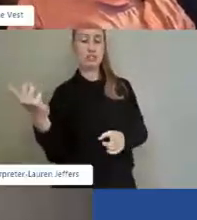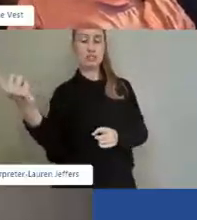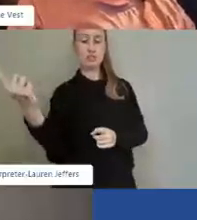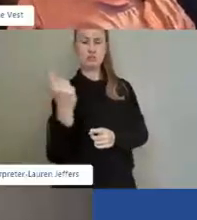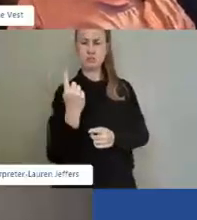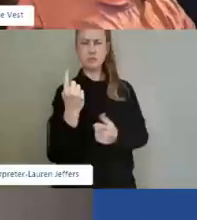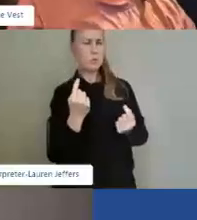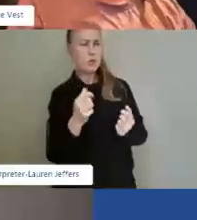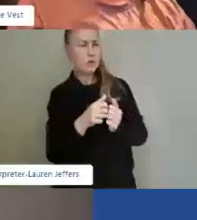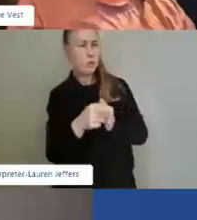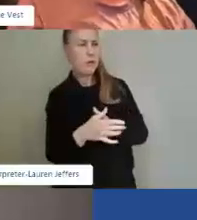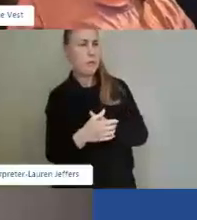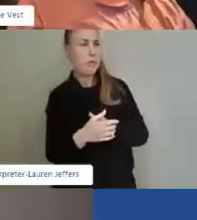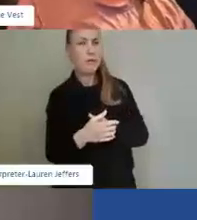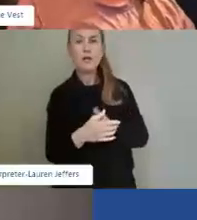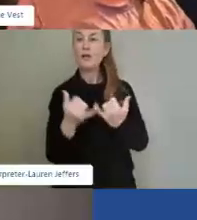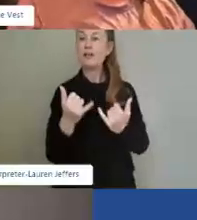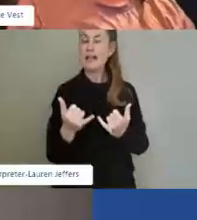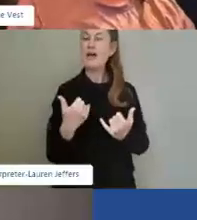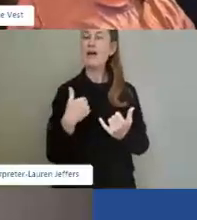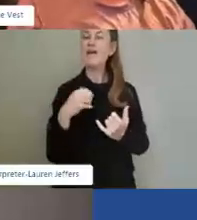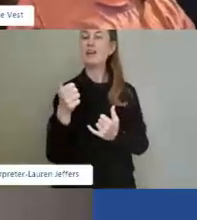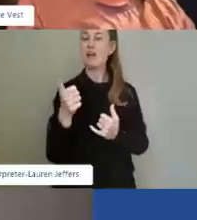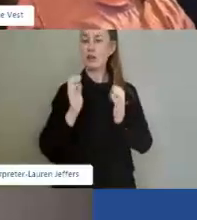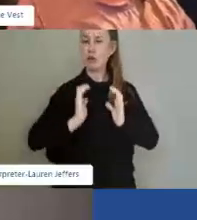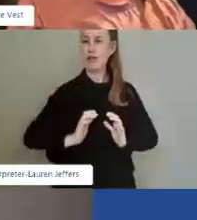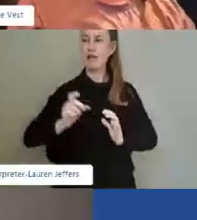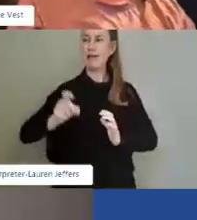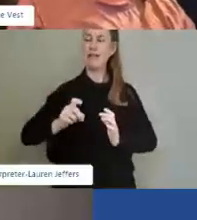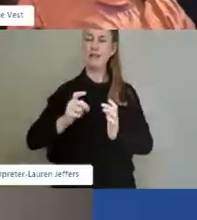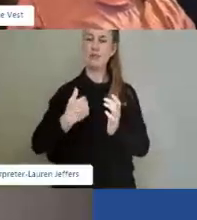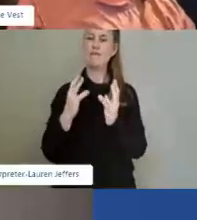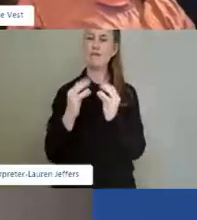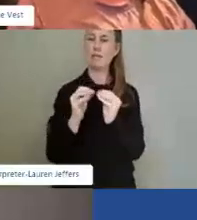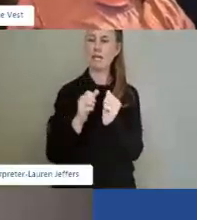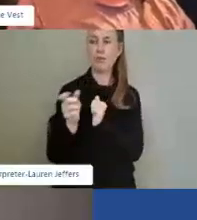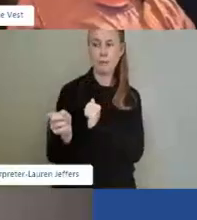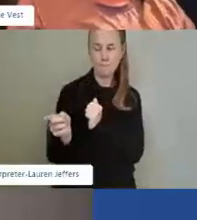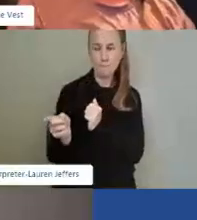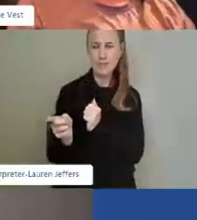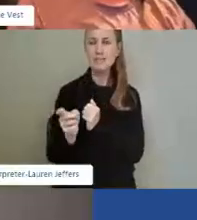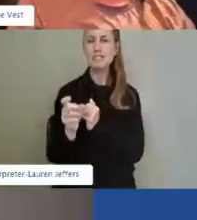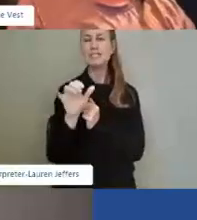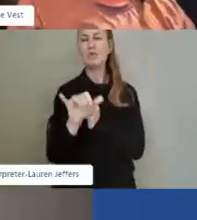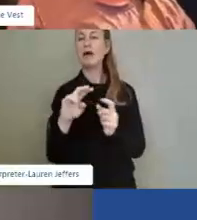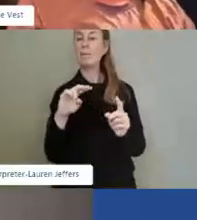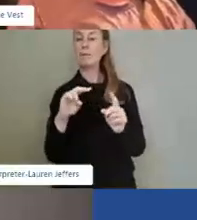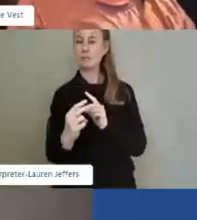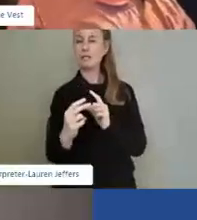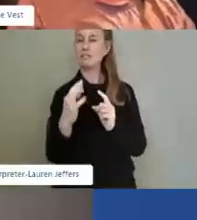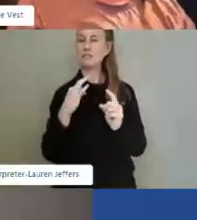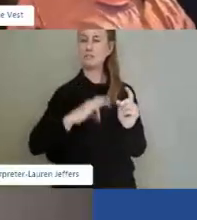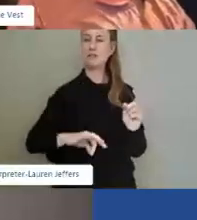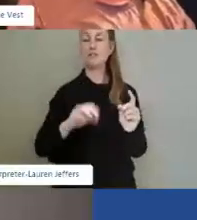what are you doing with him?" So now I've got someone else I need to meet with. So from that aspect, it's very beneficial